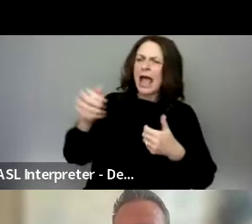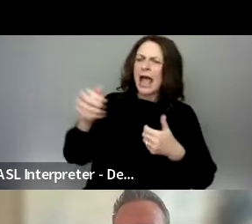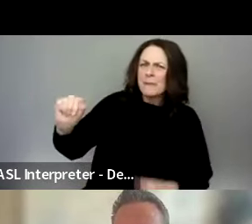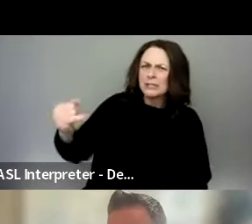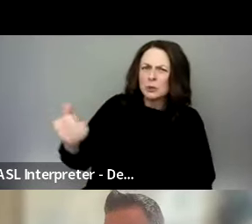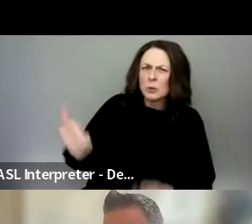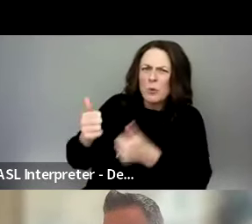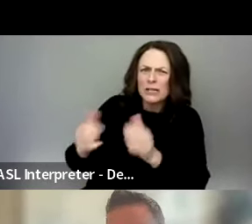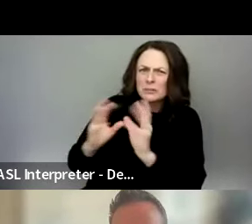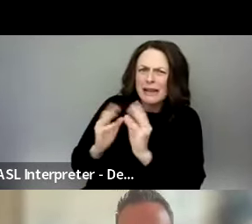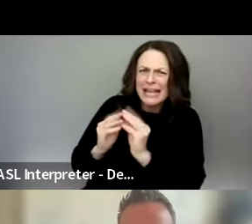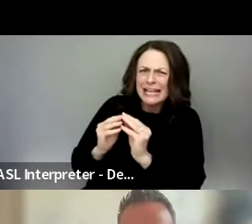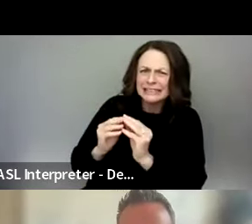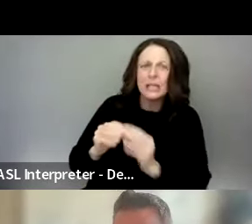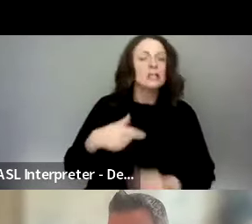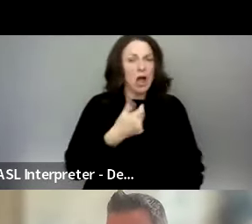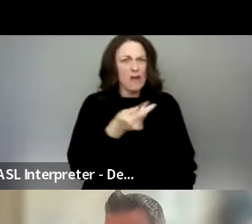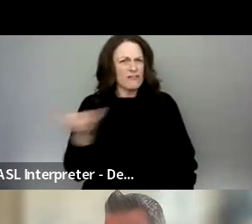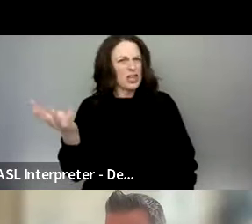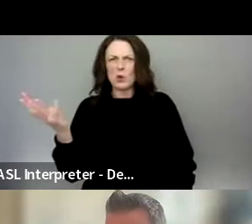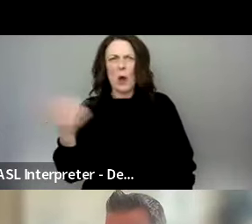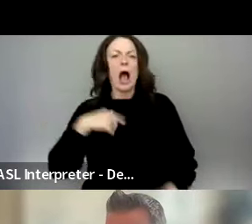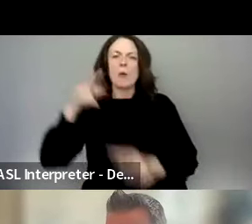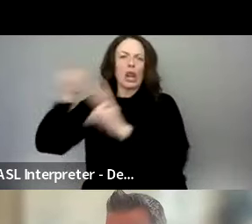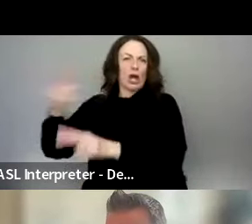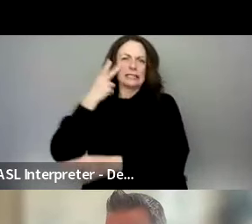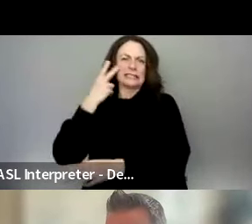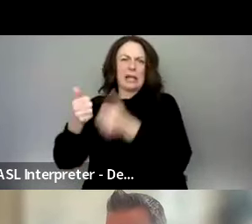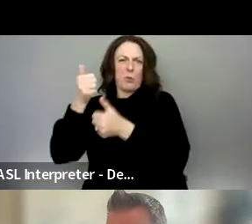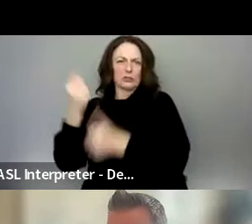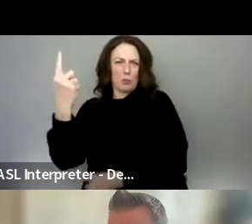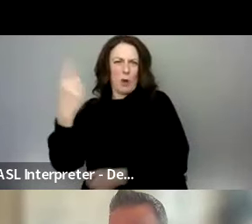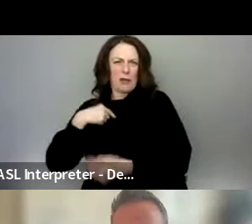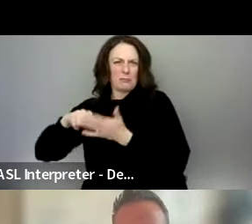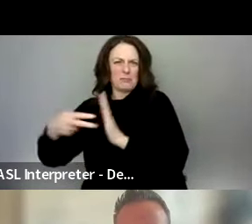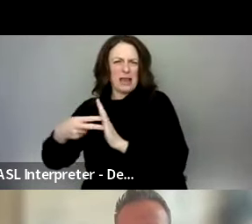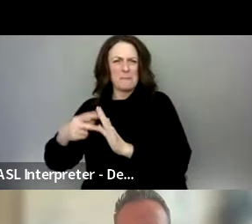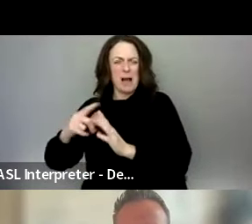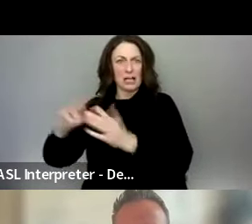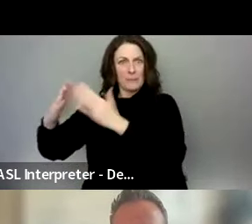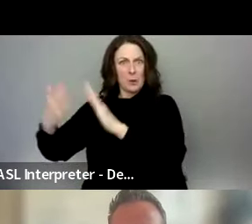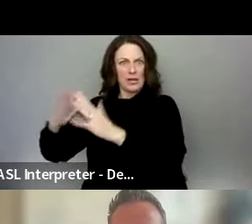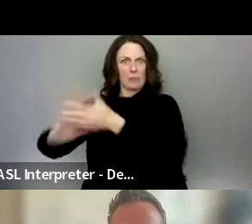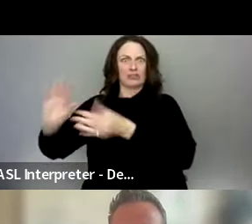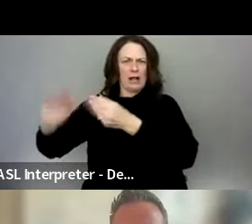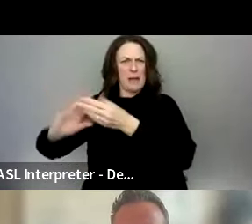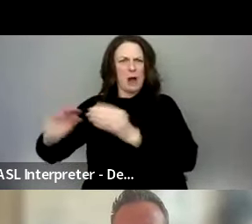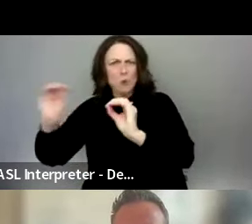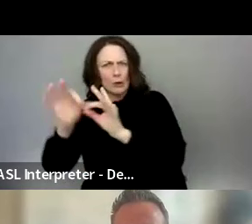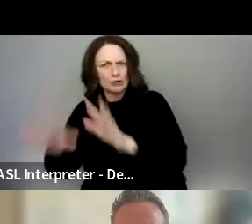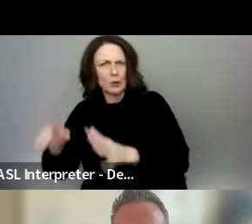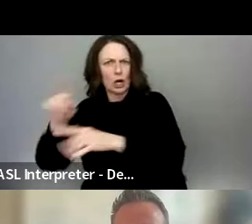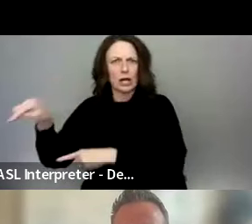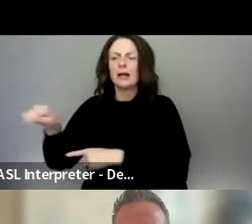know what? A few of them across the board. I'll look and see which ones my community was talking about. But I share,